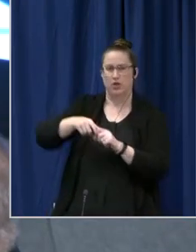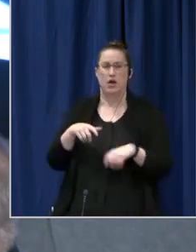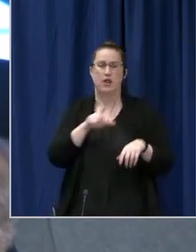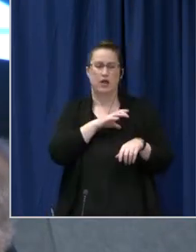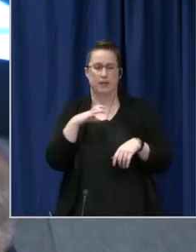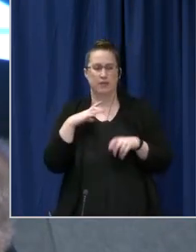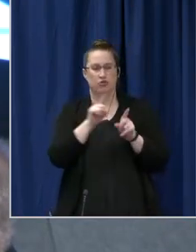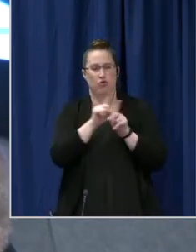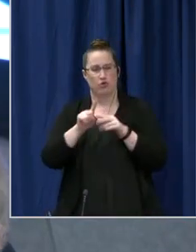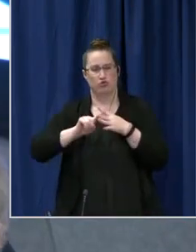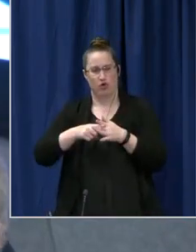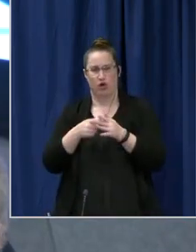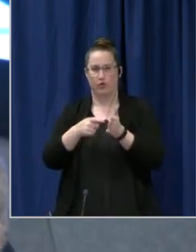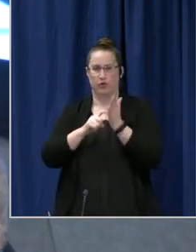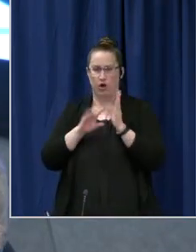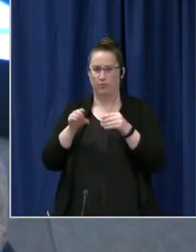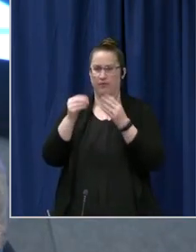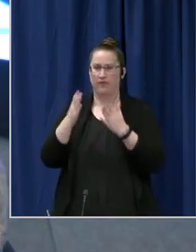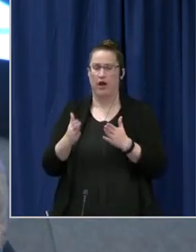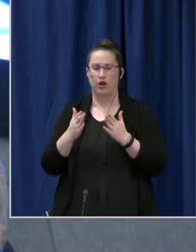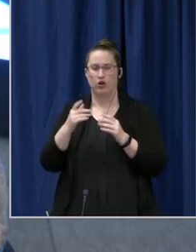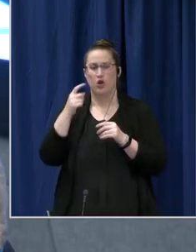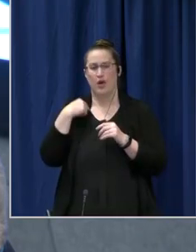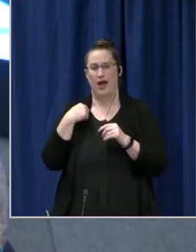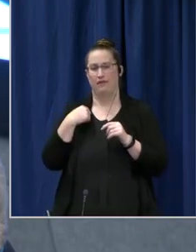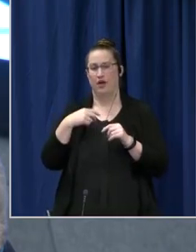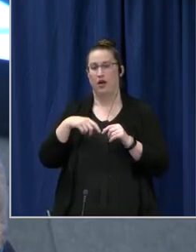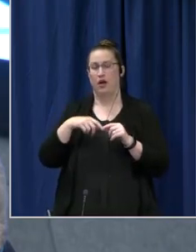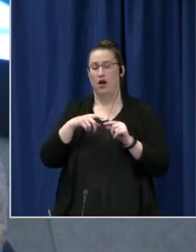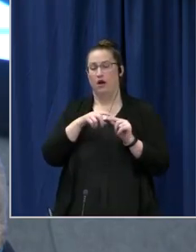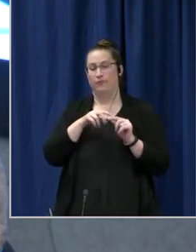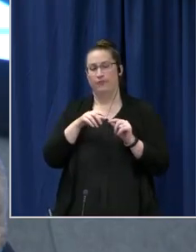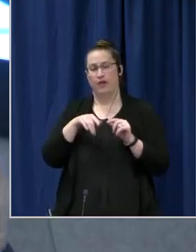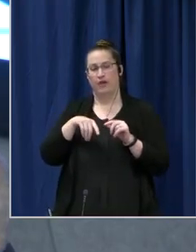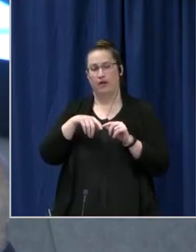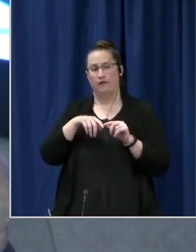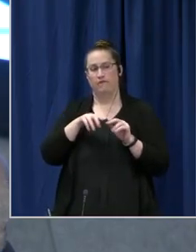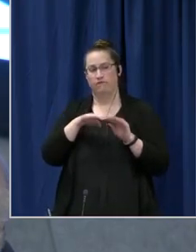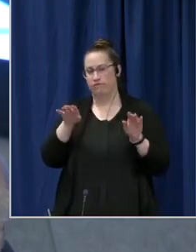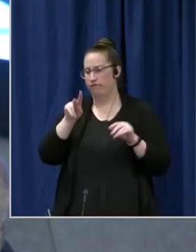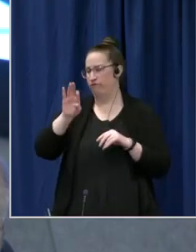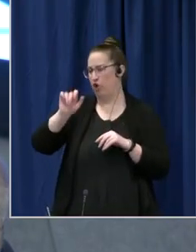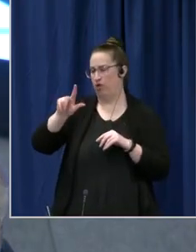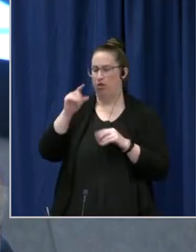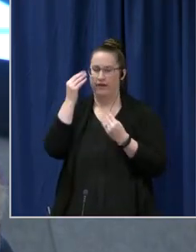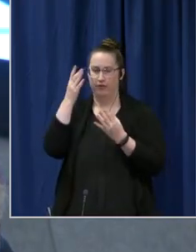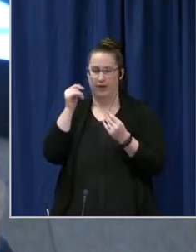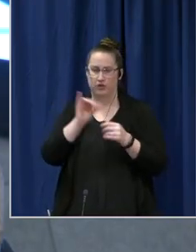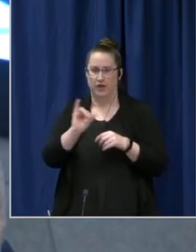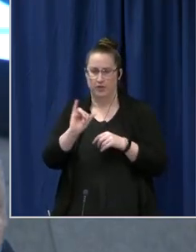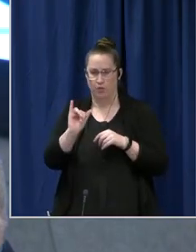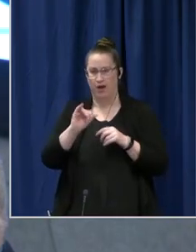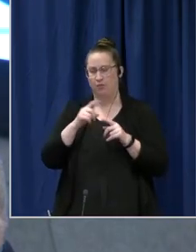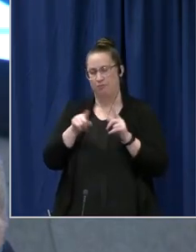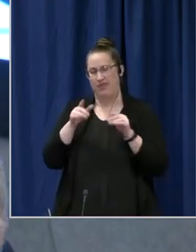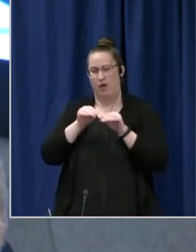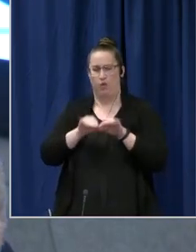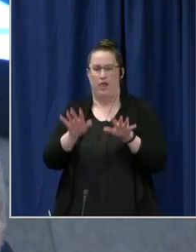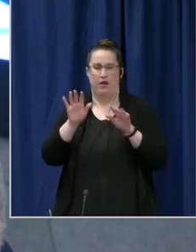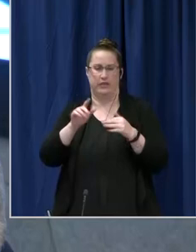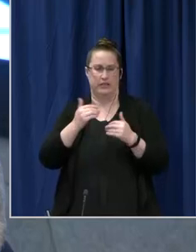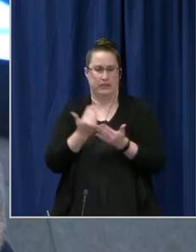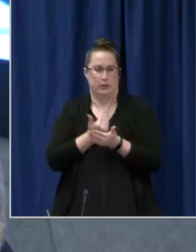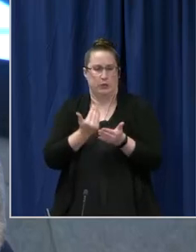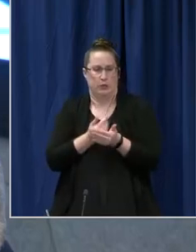to require providers to provide vertical location information as well, but the rollout of this capability is still ongoing. In